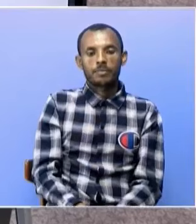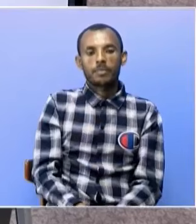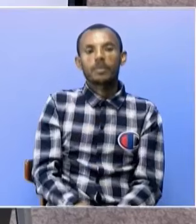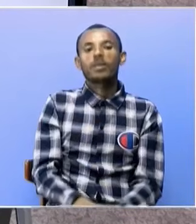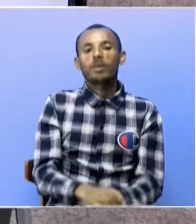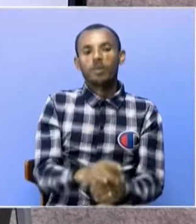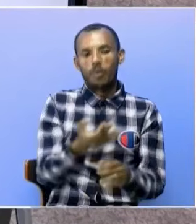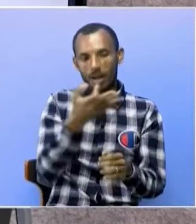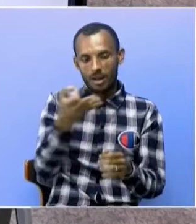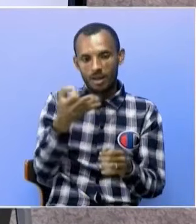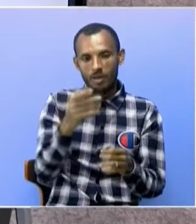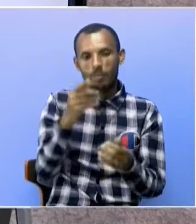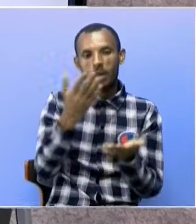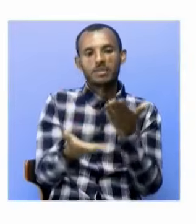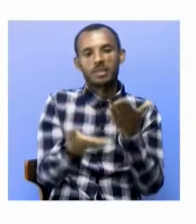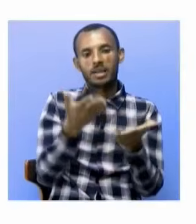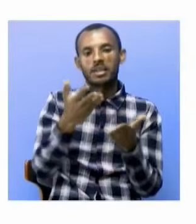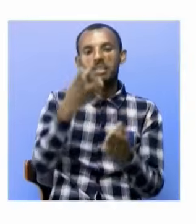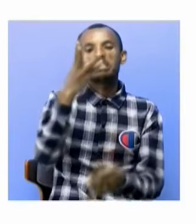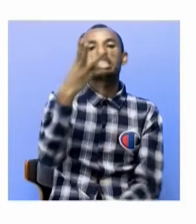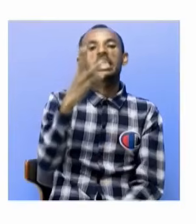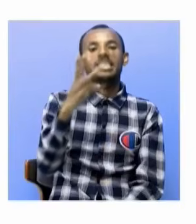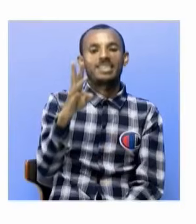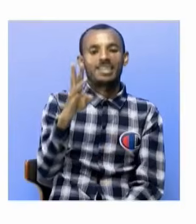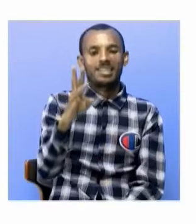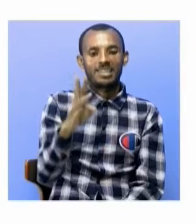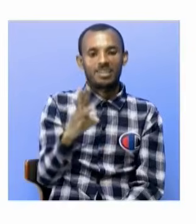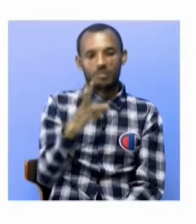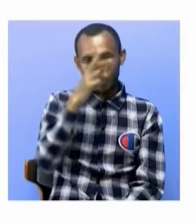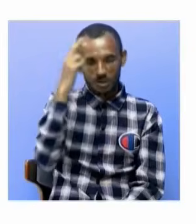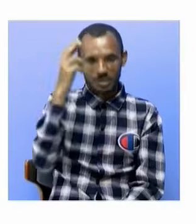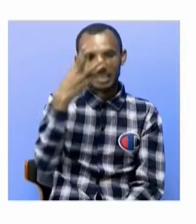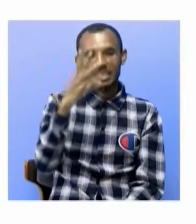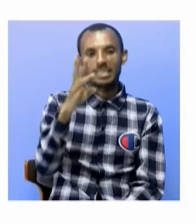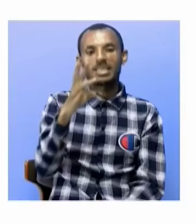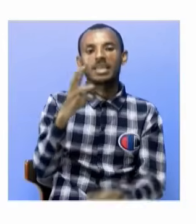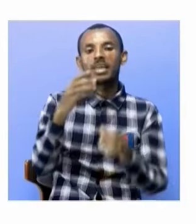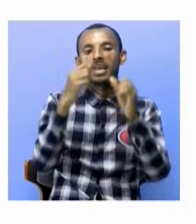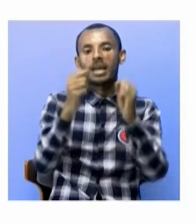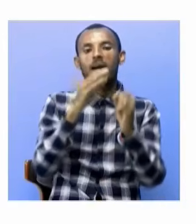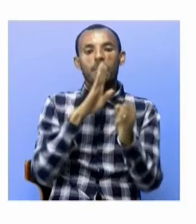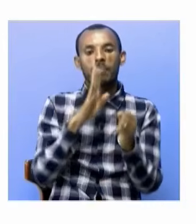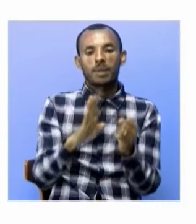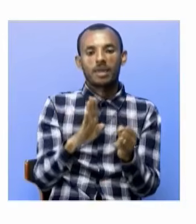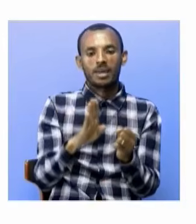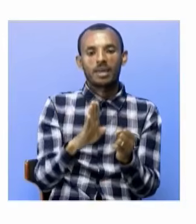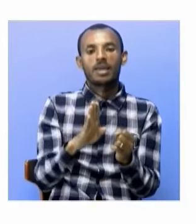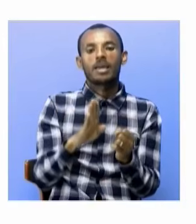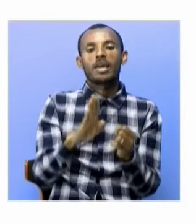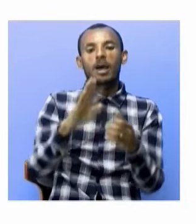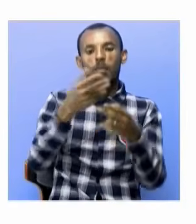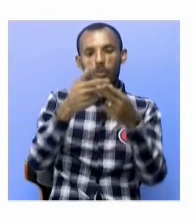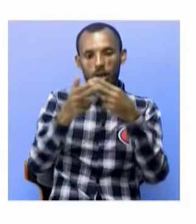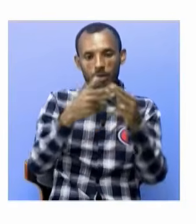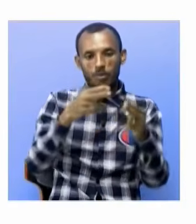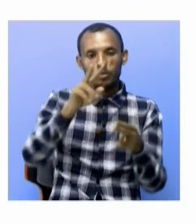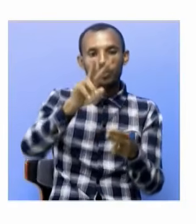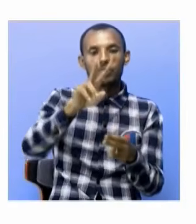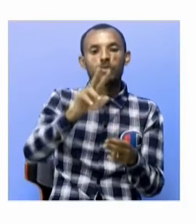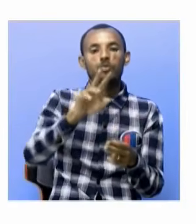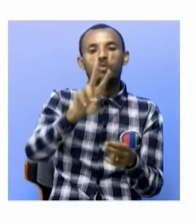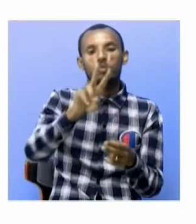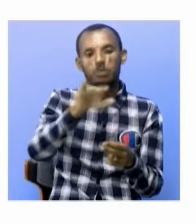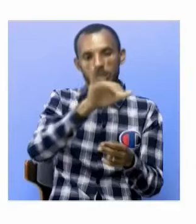Well, you may say 16, because 16 can be written as a product of 2